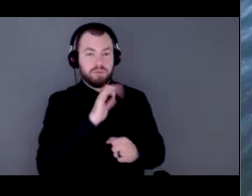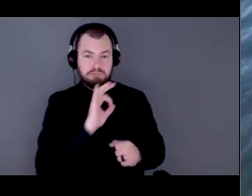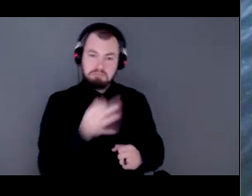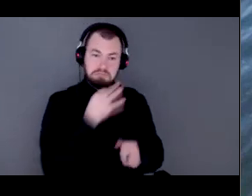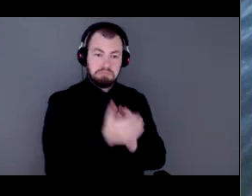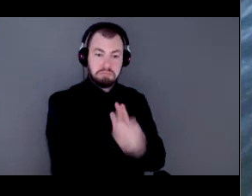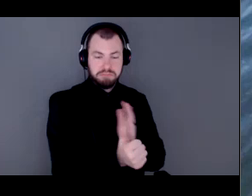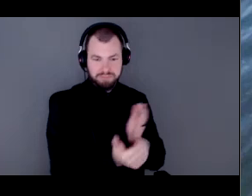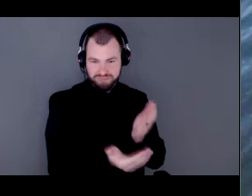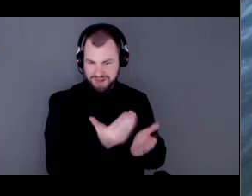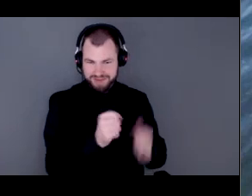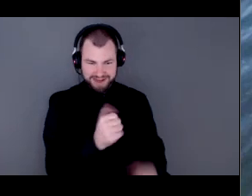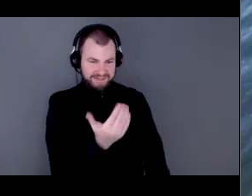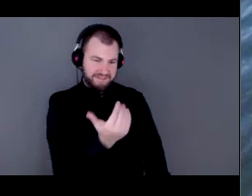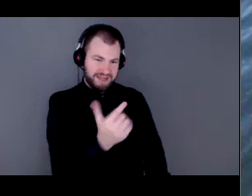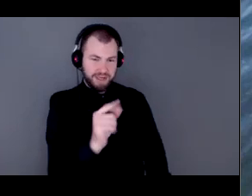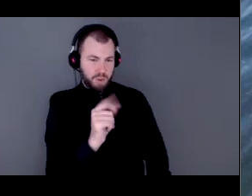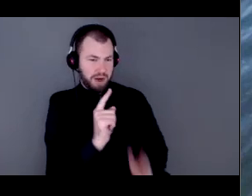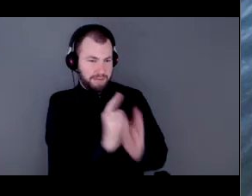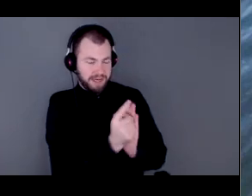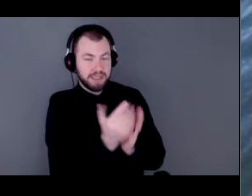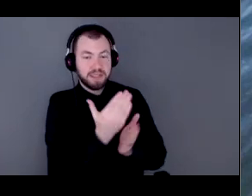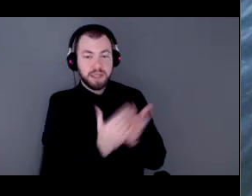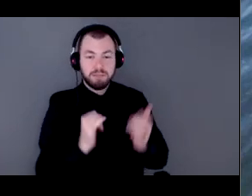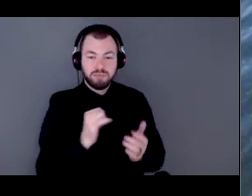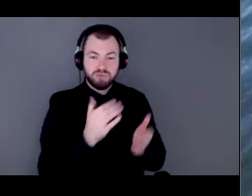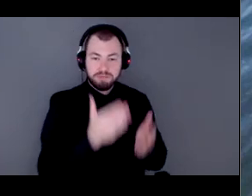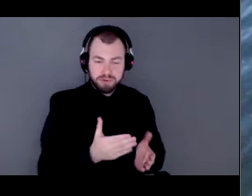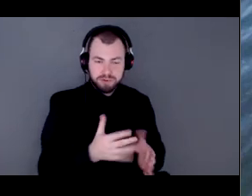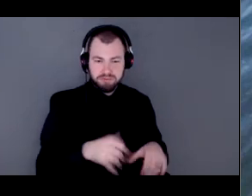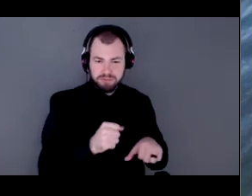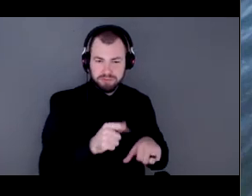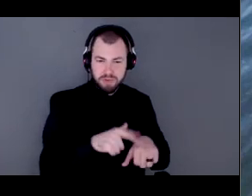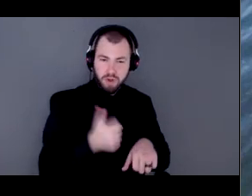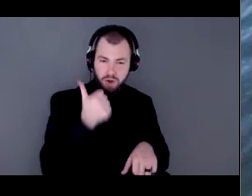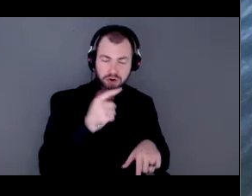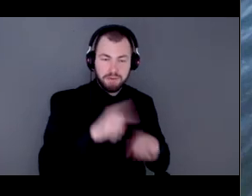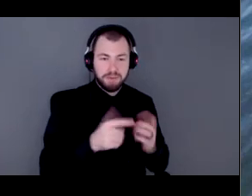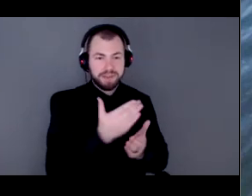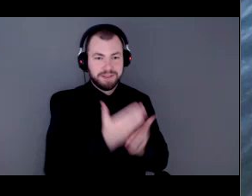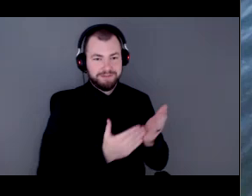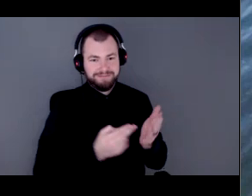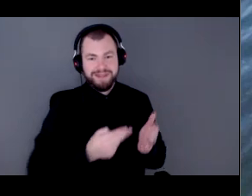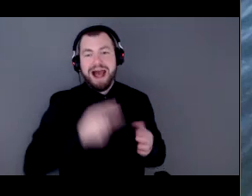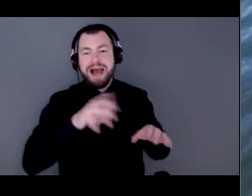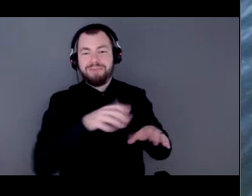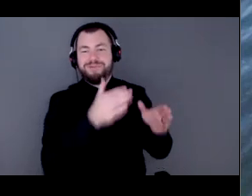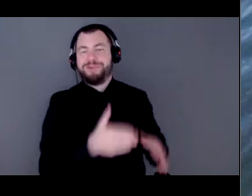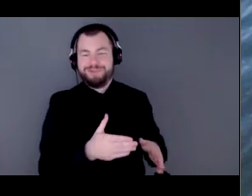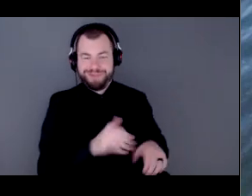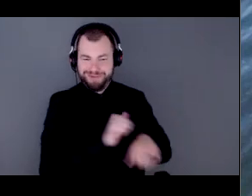in, 15, 20 minutes. Some shrimpers might take longer, but we have some high performers that we continue to work with. So.